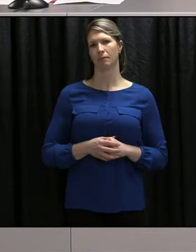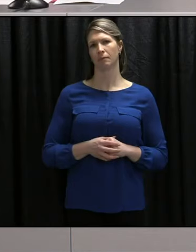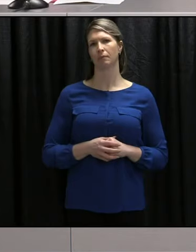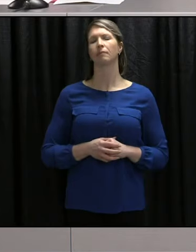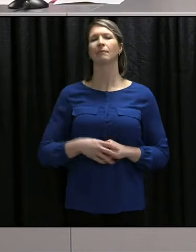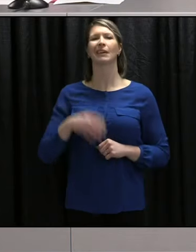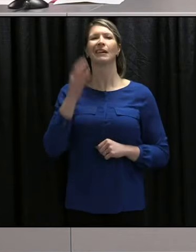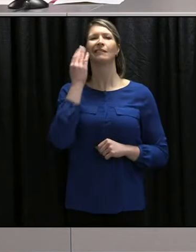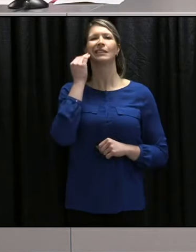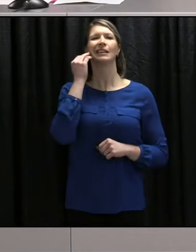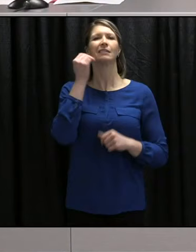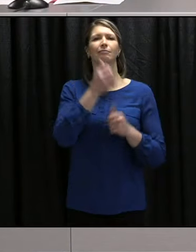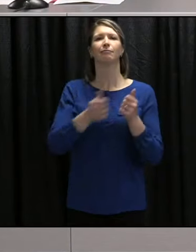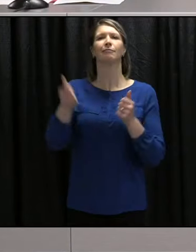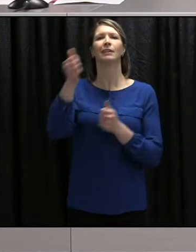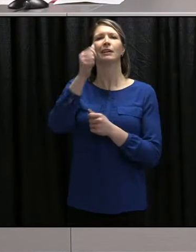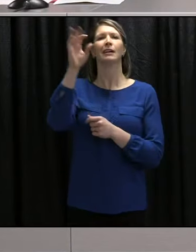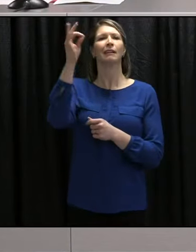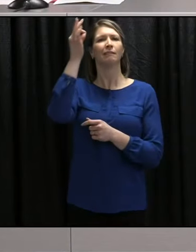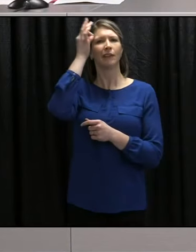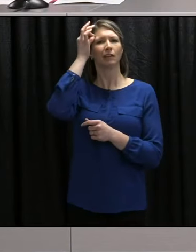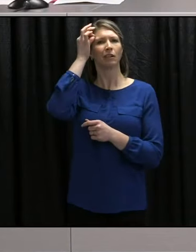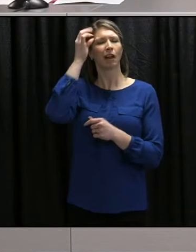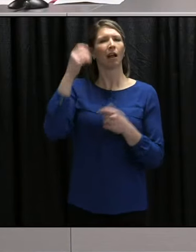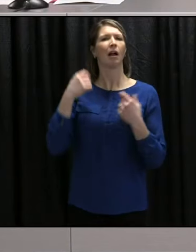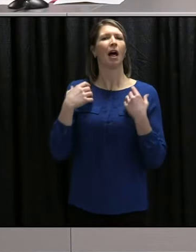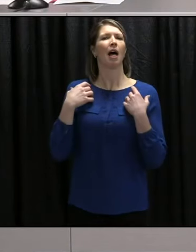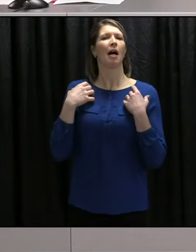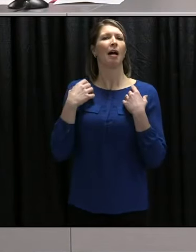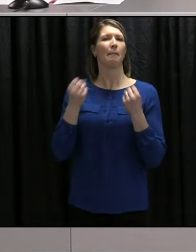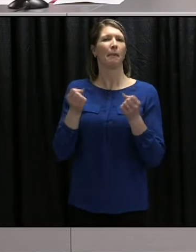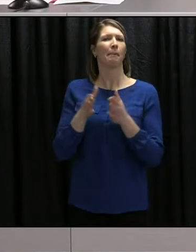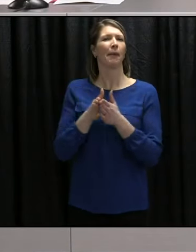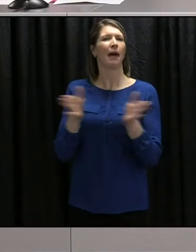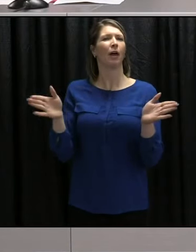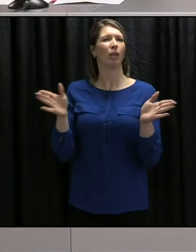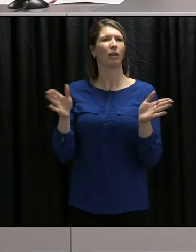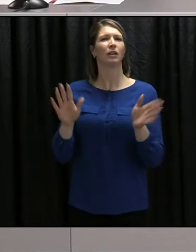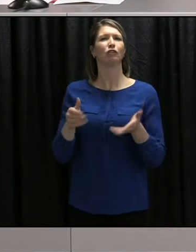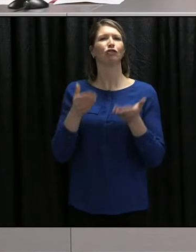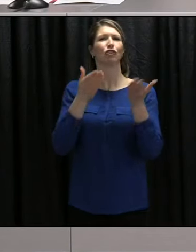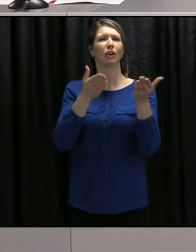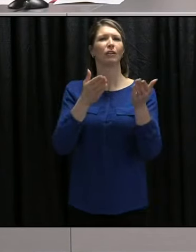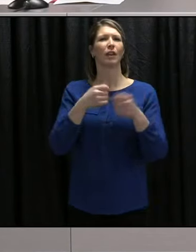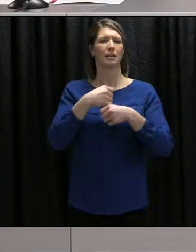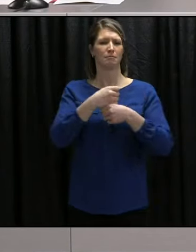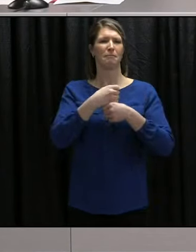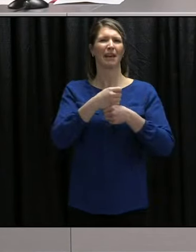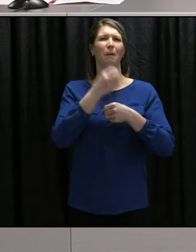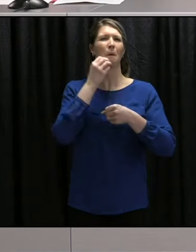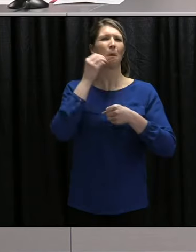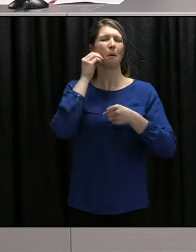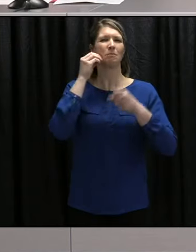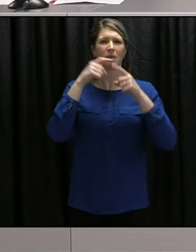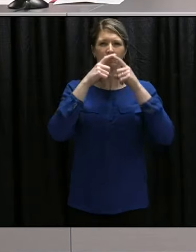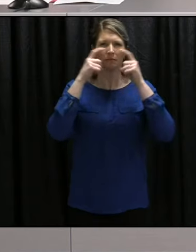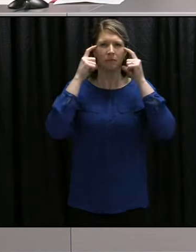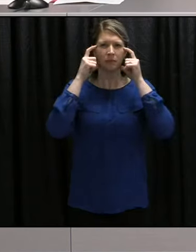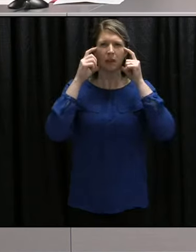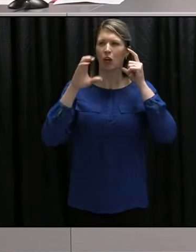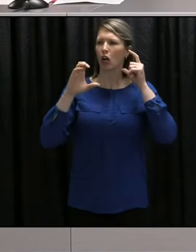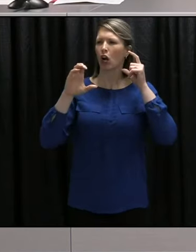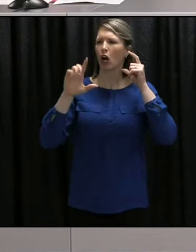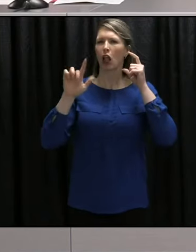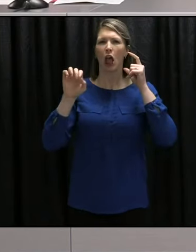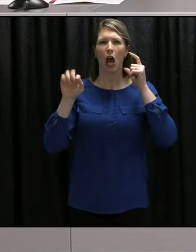recommendation to wear them in public, is there any consideration being made to opening fabric stores